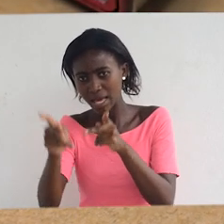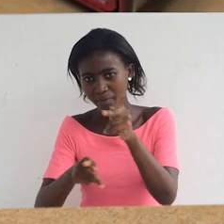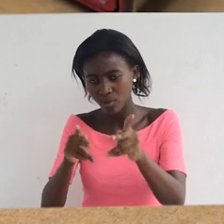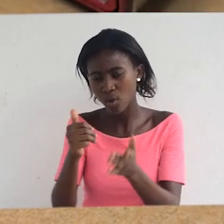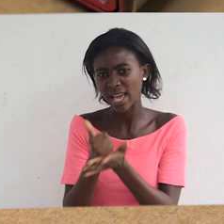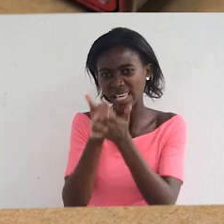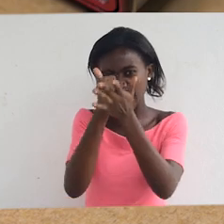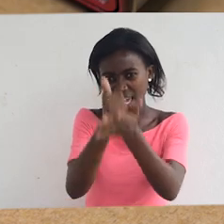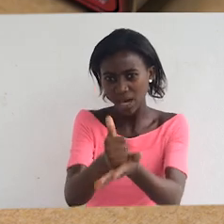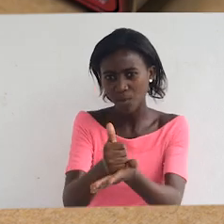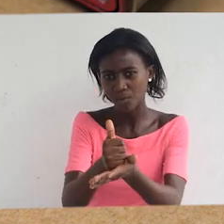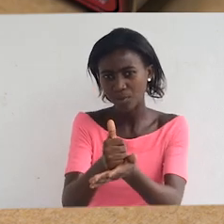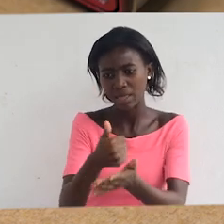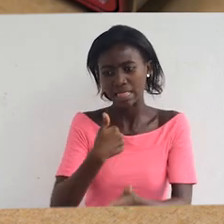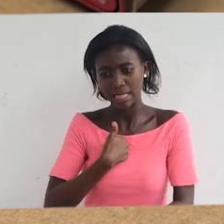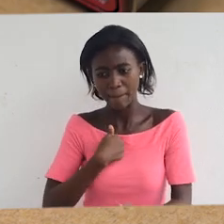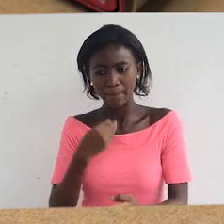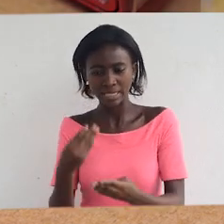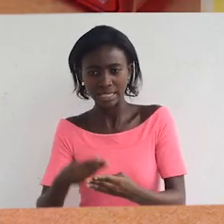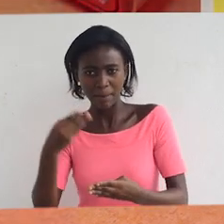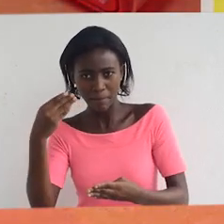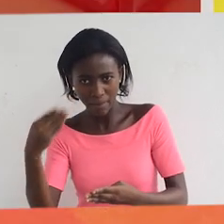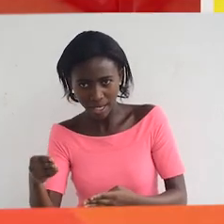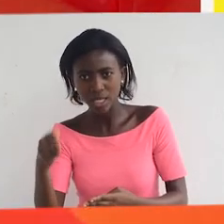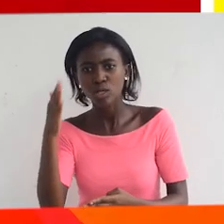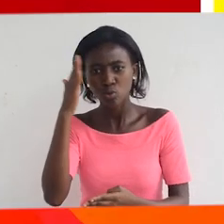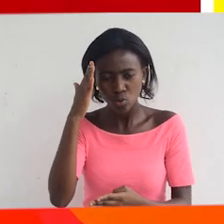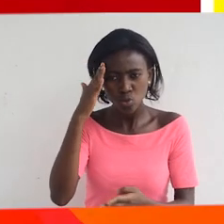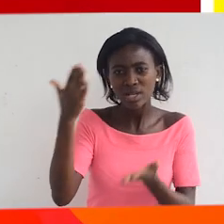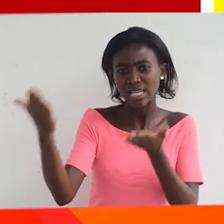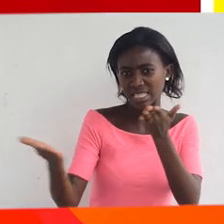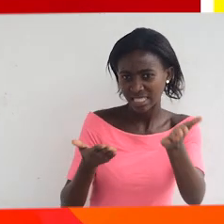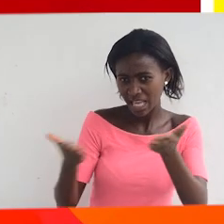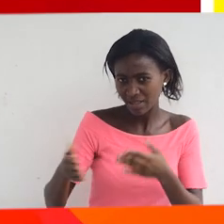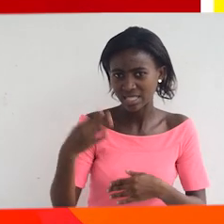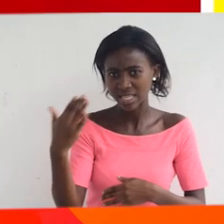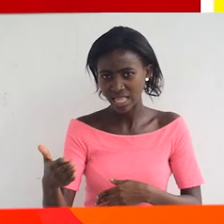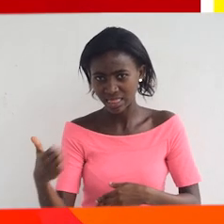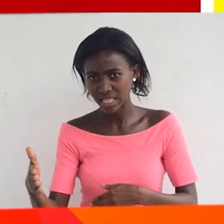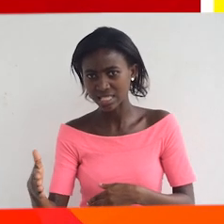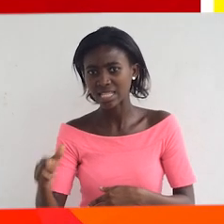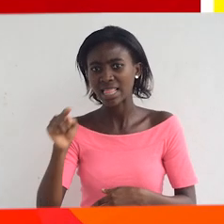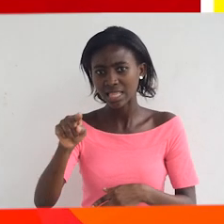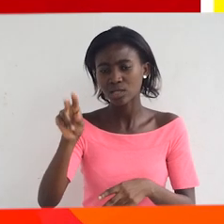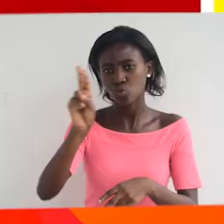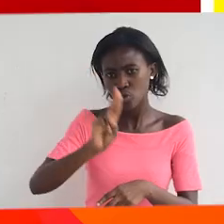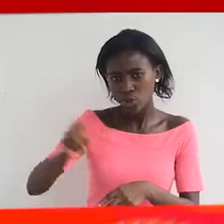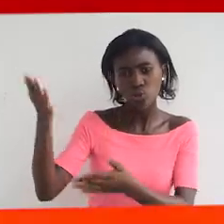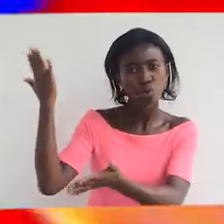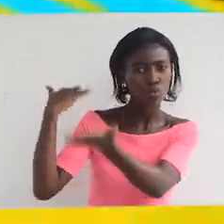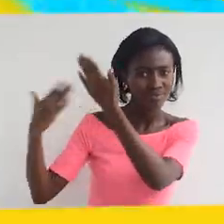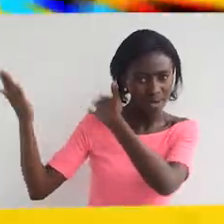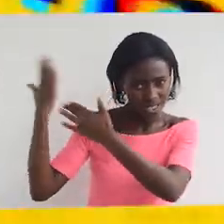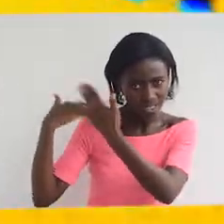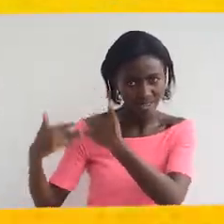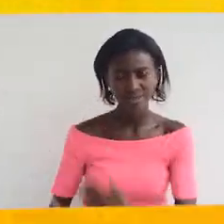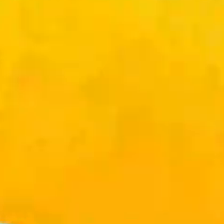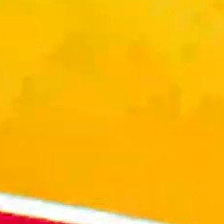to identify goods and services that they have used and enjoyed in time past.